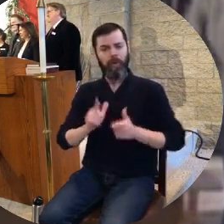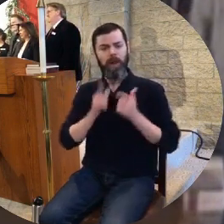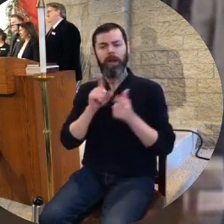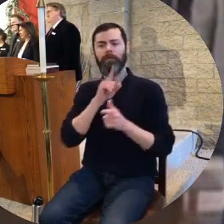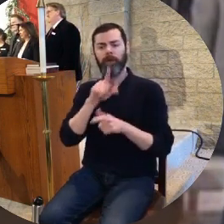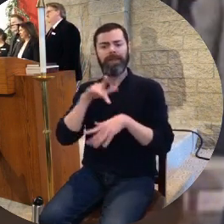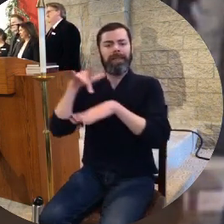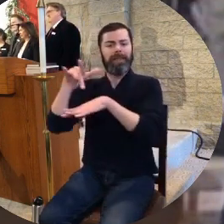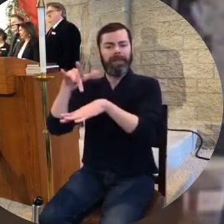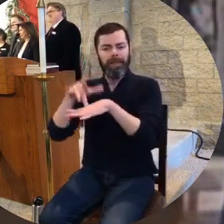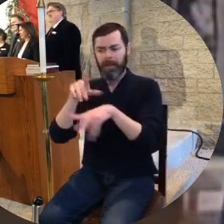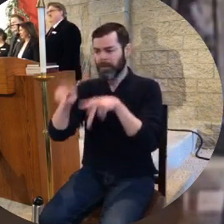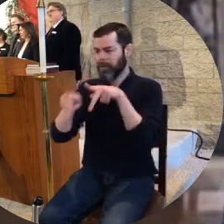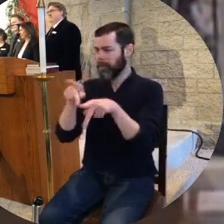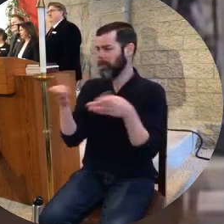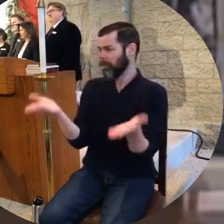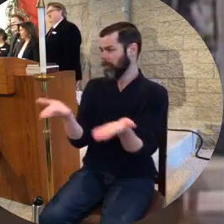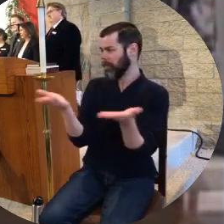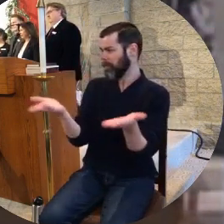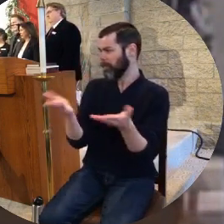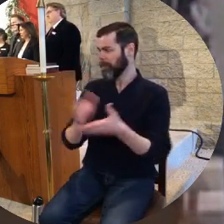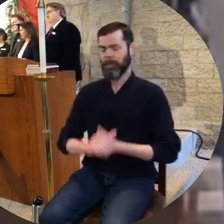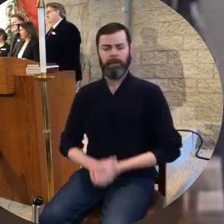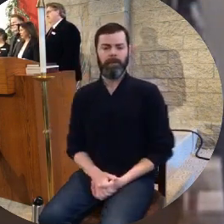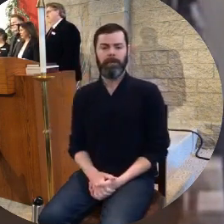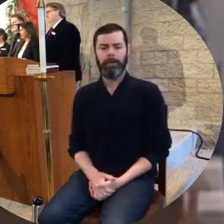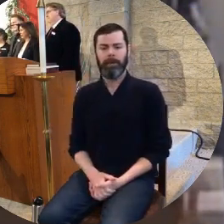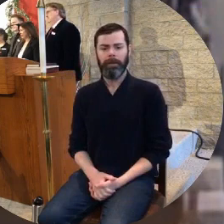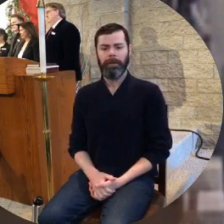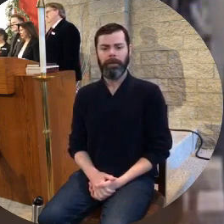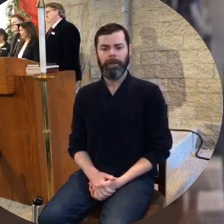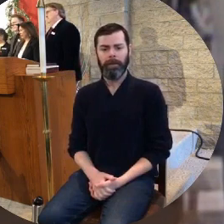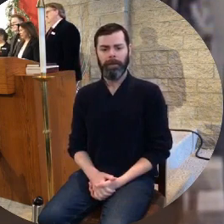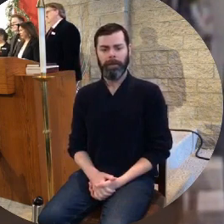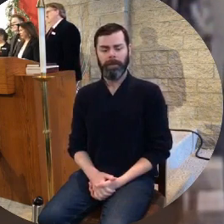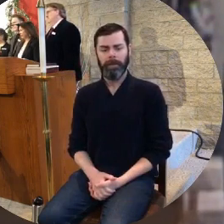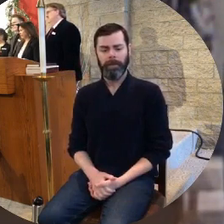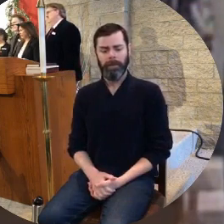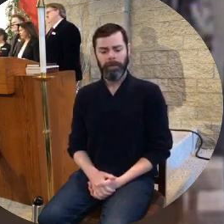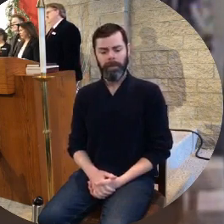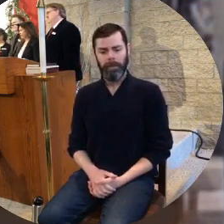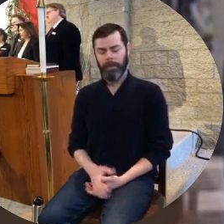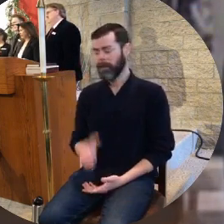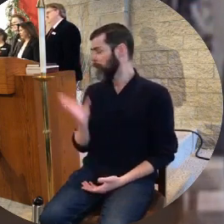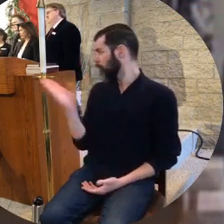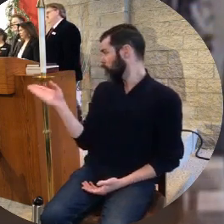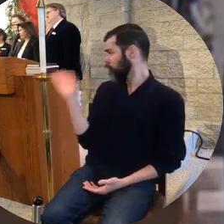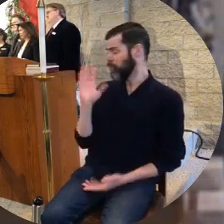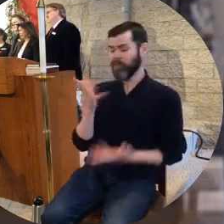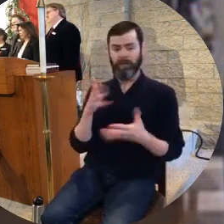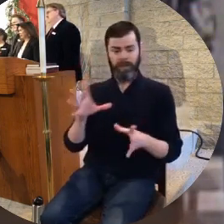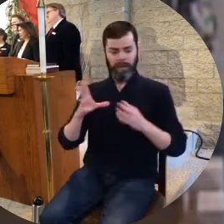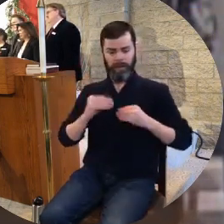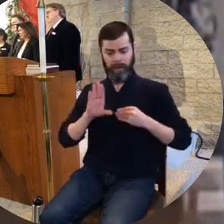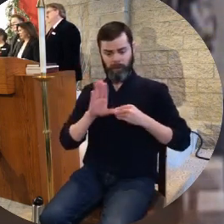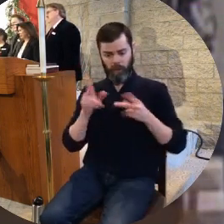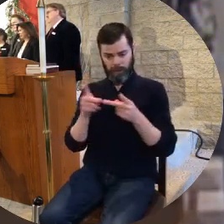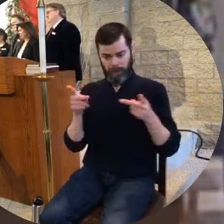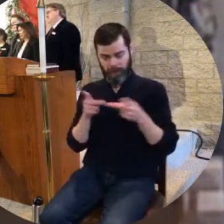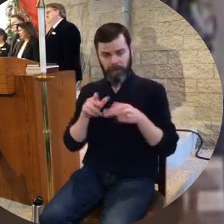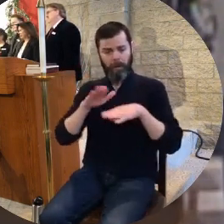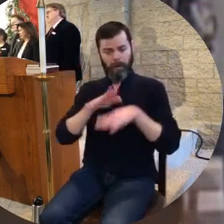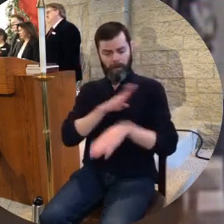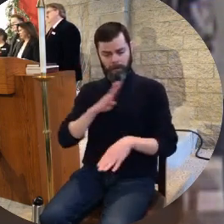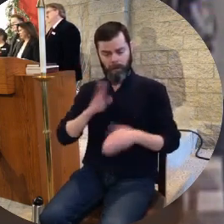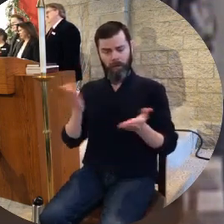this community. You've accepted the office of Board of Trustees for Unity Minneapolis